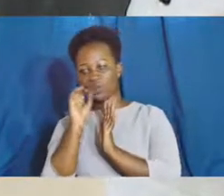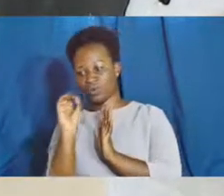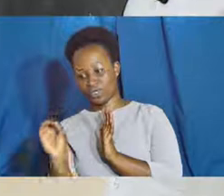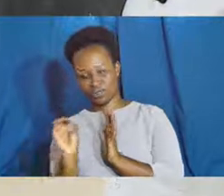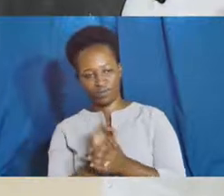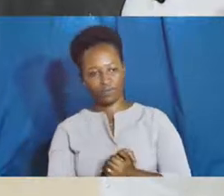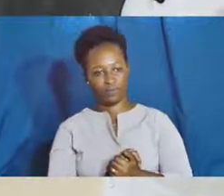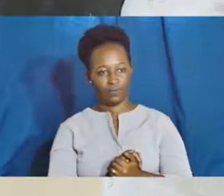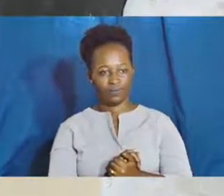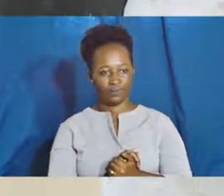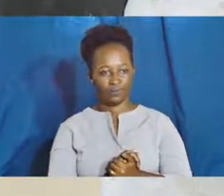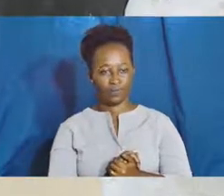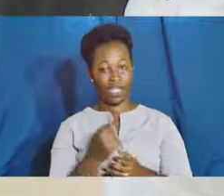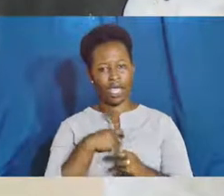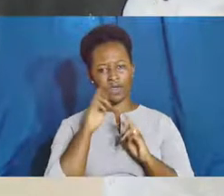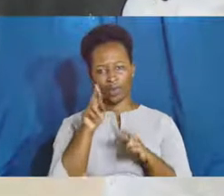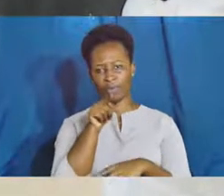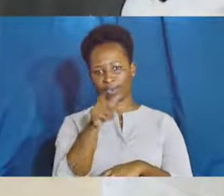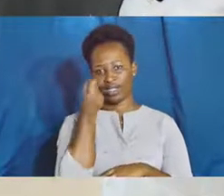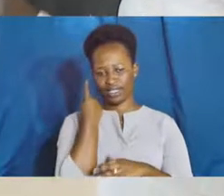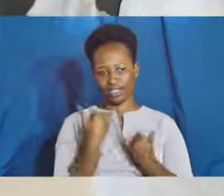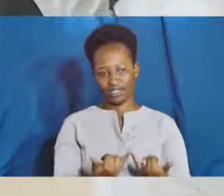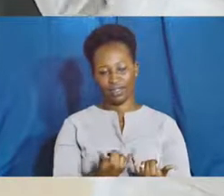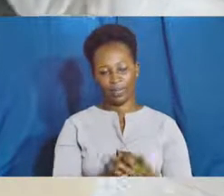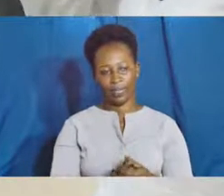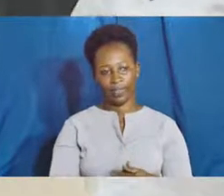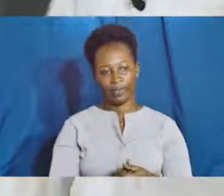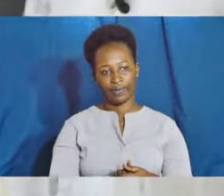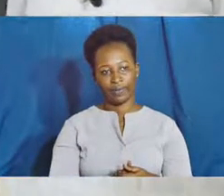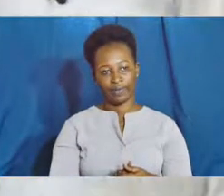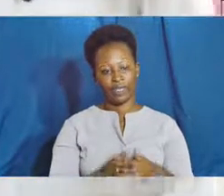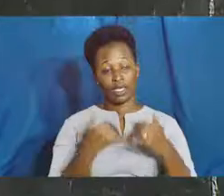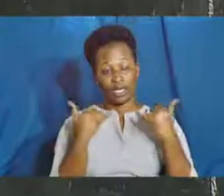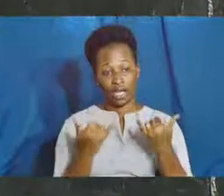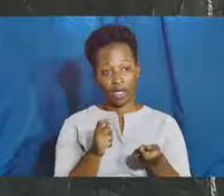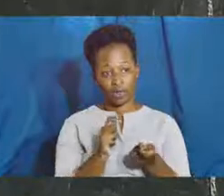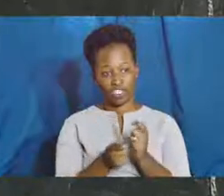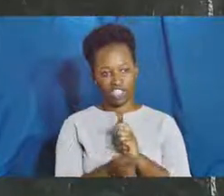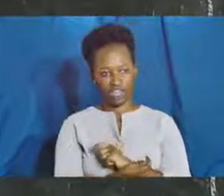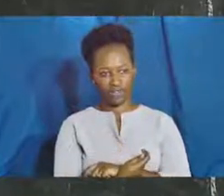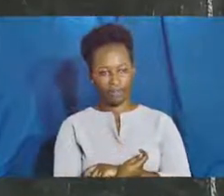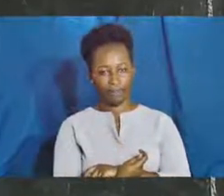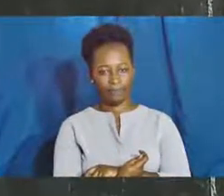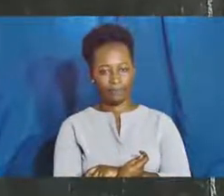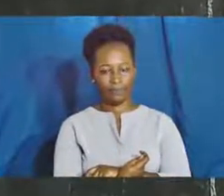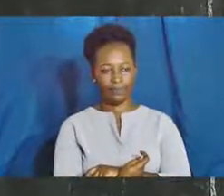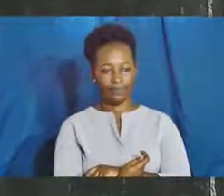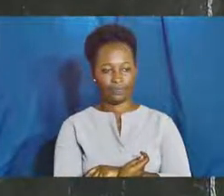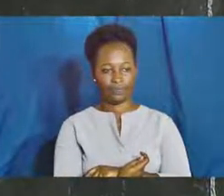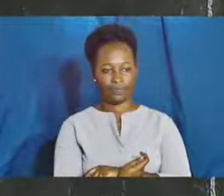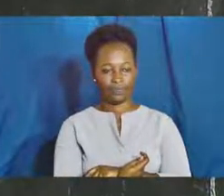zero. I hope you understand this now. So let's change